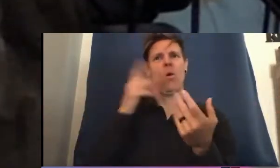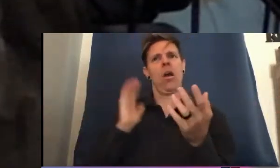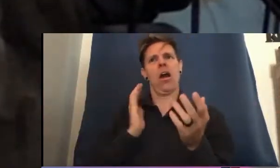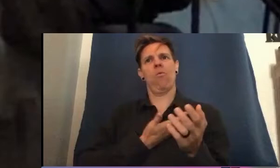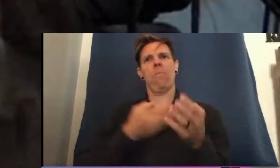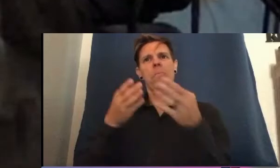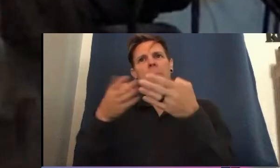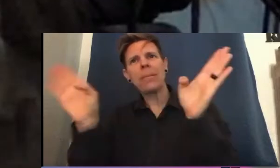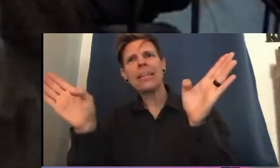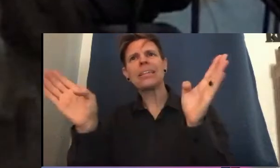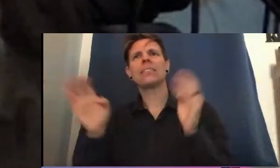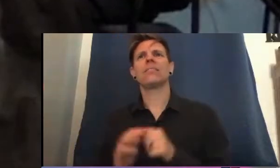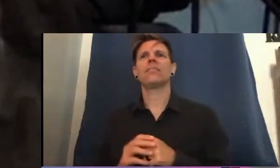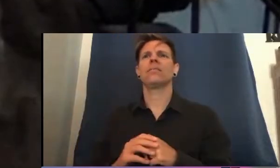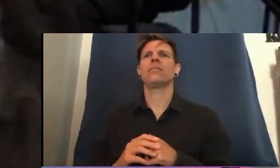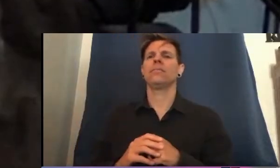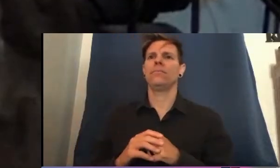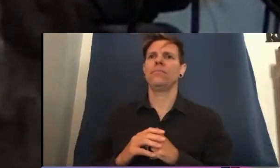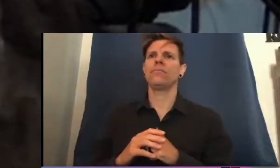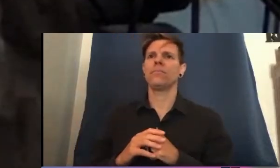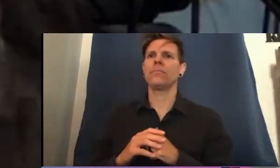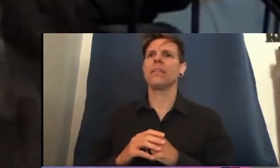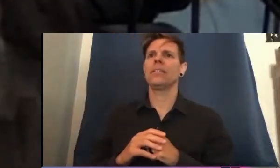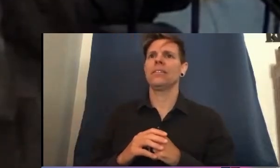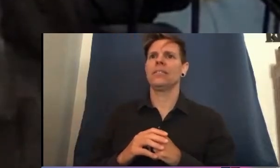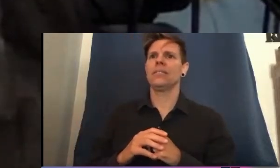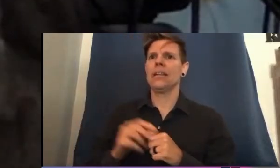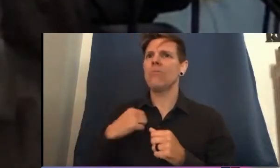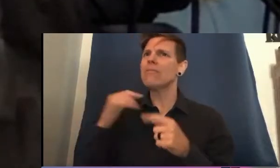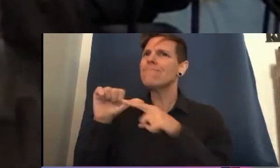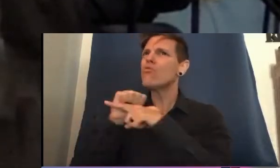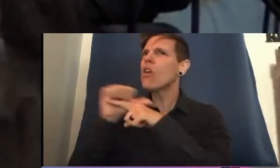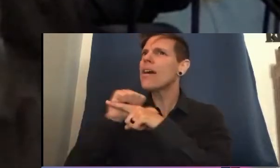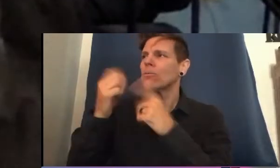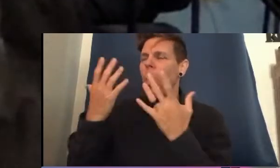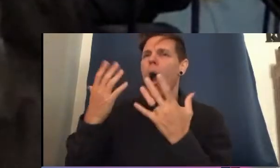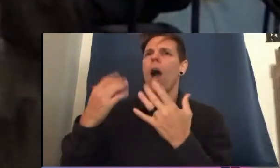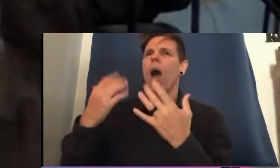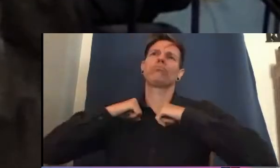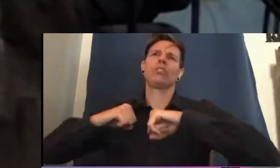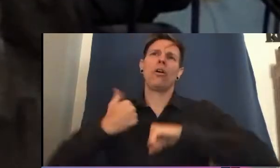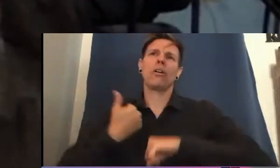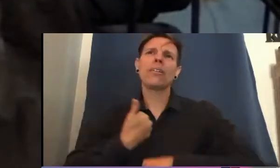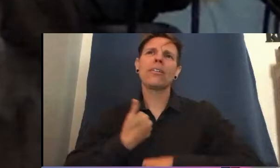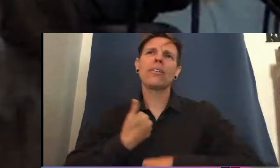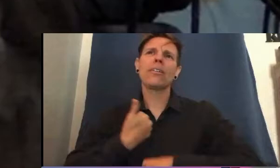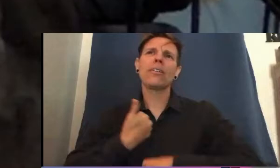to practice prevention for COVID. So with that, we're going to start out